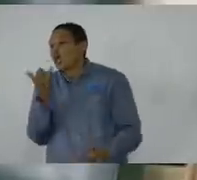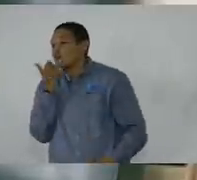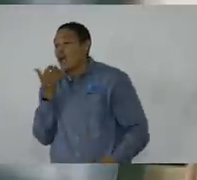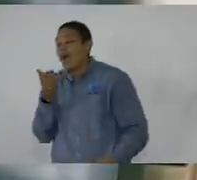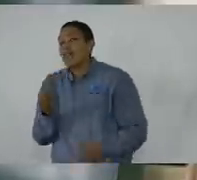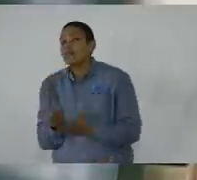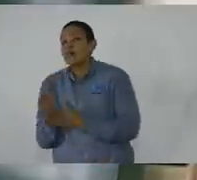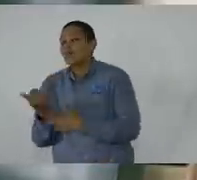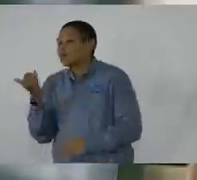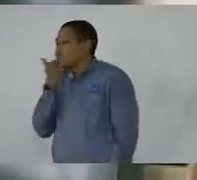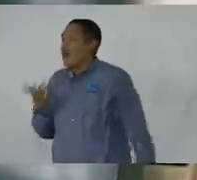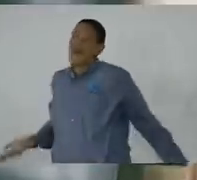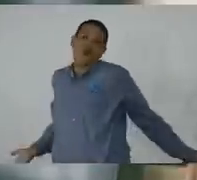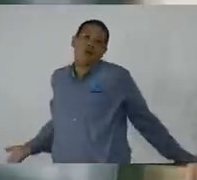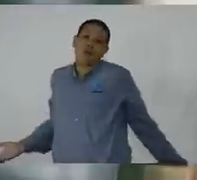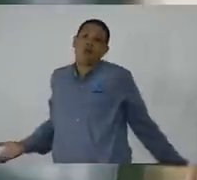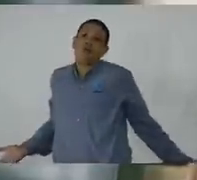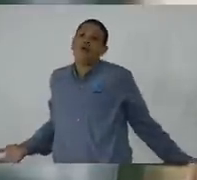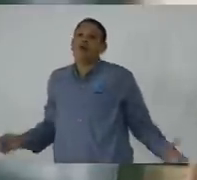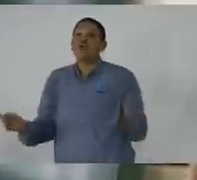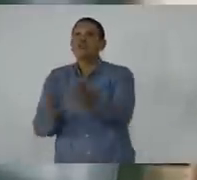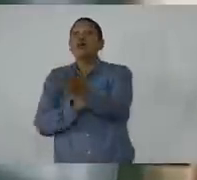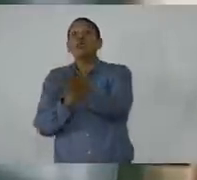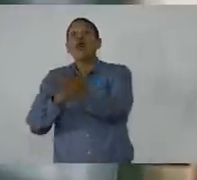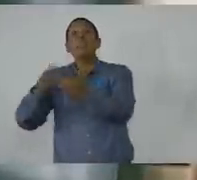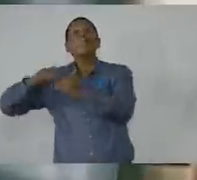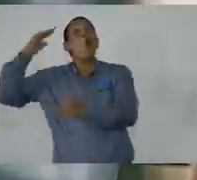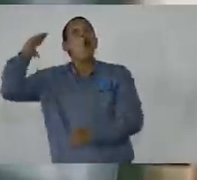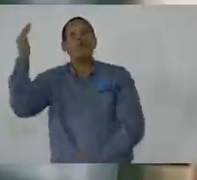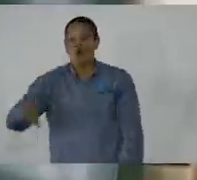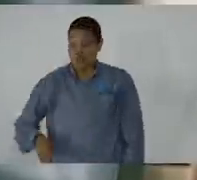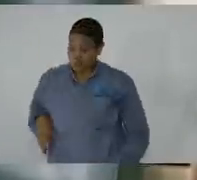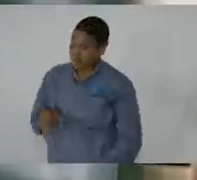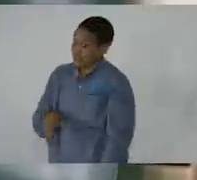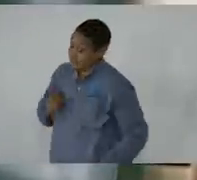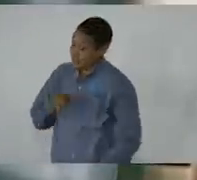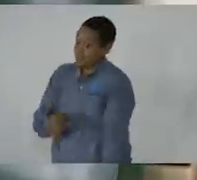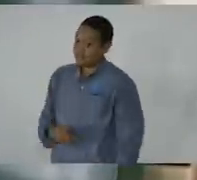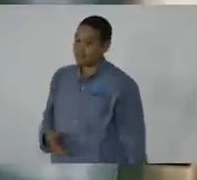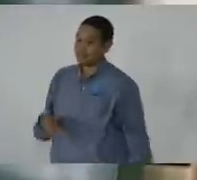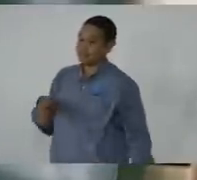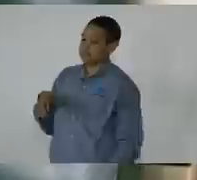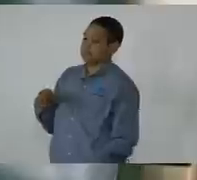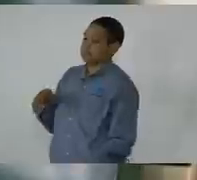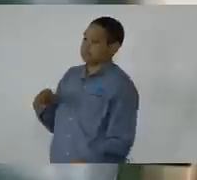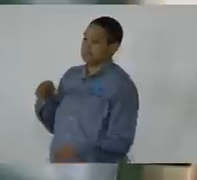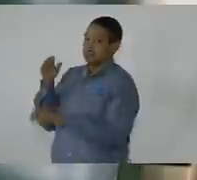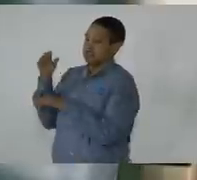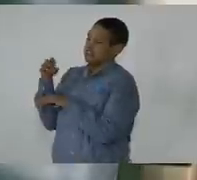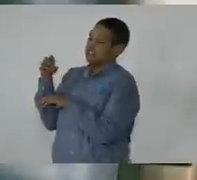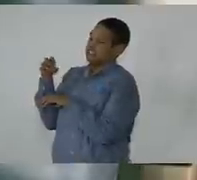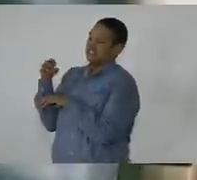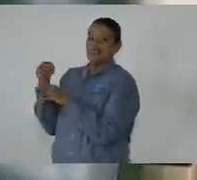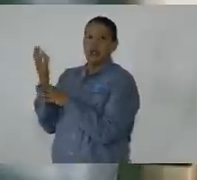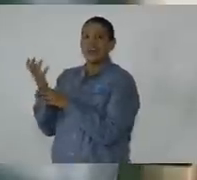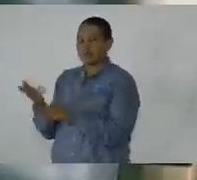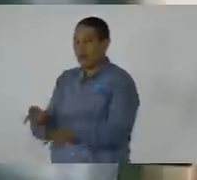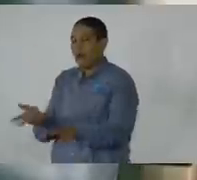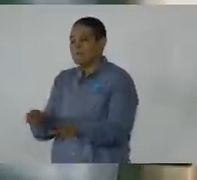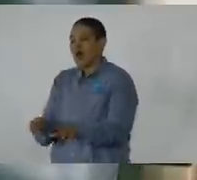fertilizer and sometimes too much fertilizer. It is causing burning of our soil and it